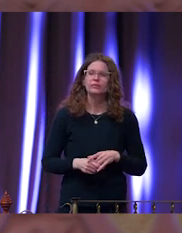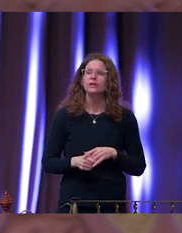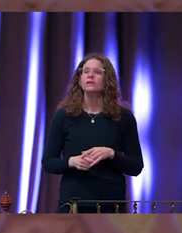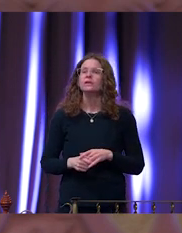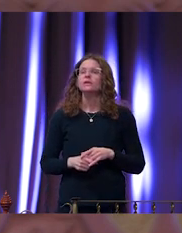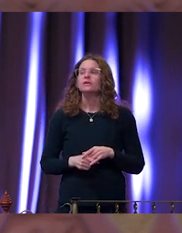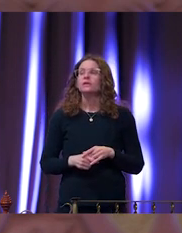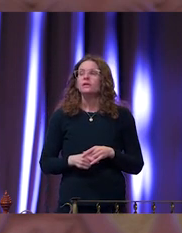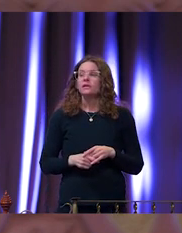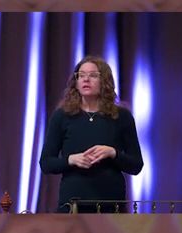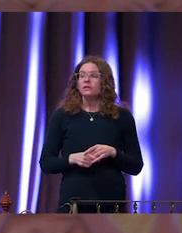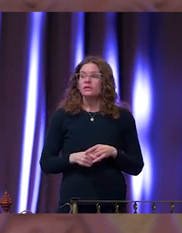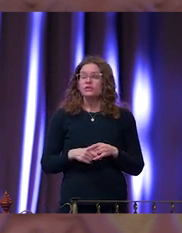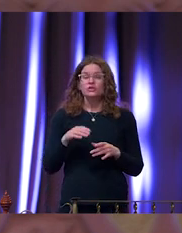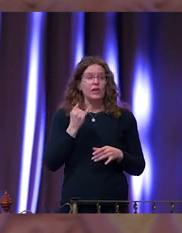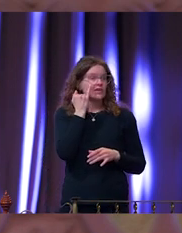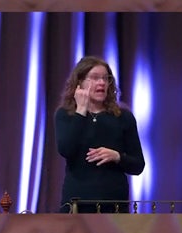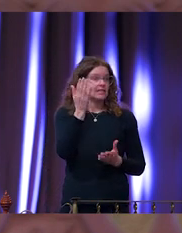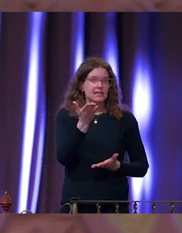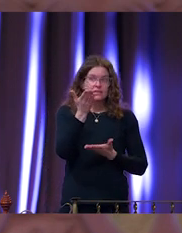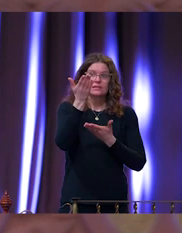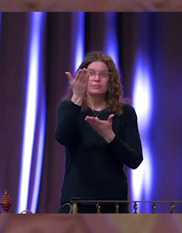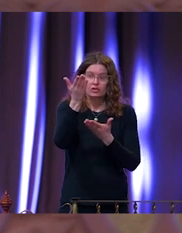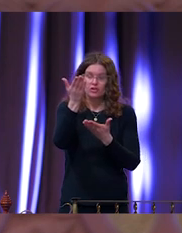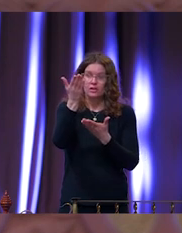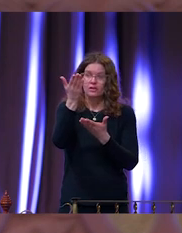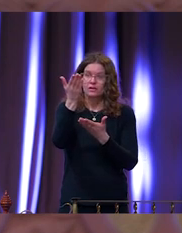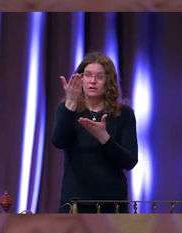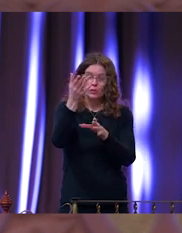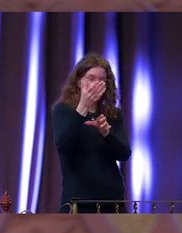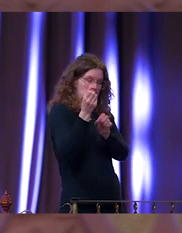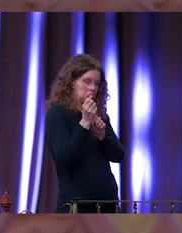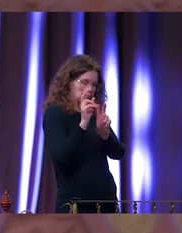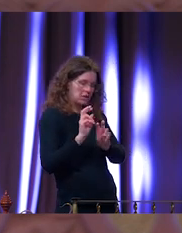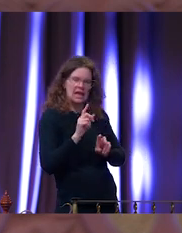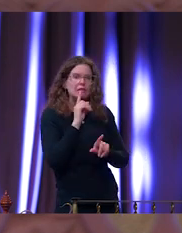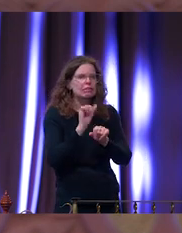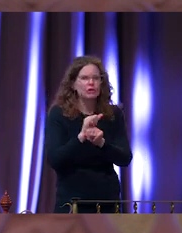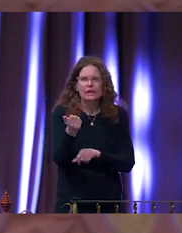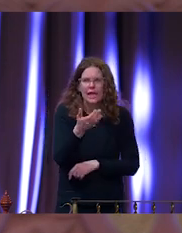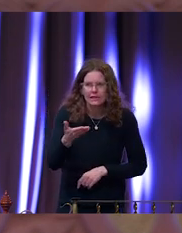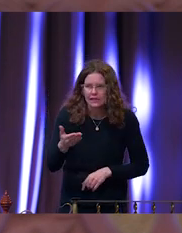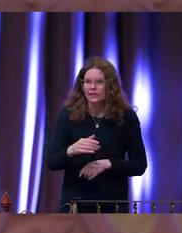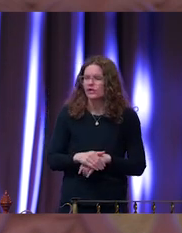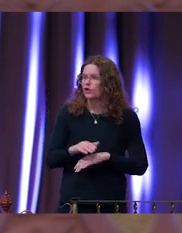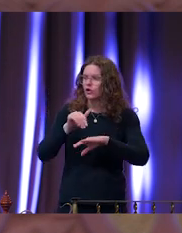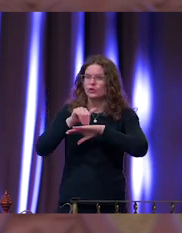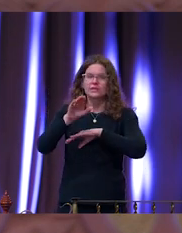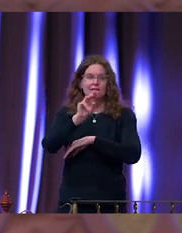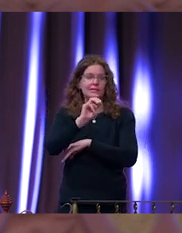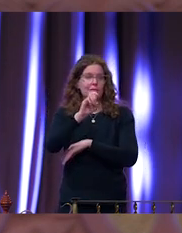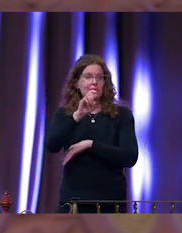So you submit an idea submission, and then from that idea submission, that can like literally be anything. Like you could like send in a mixtape,